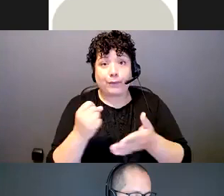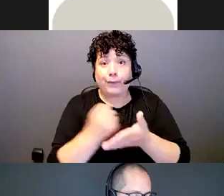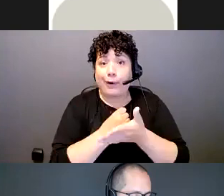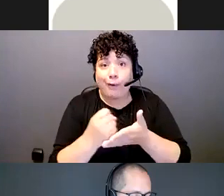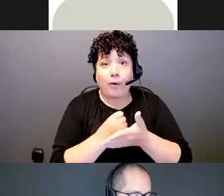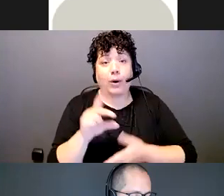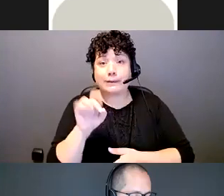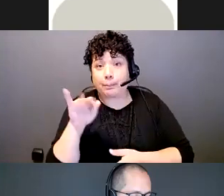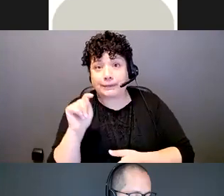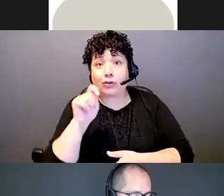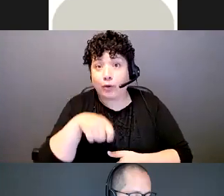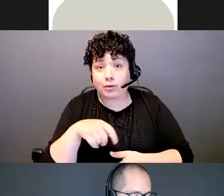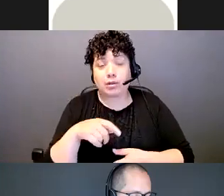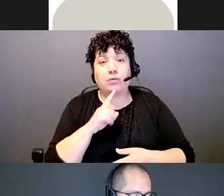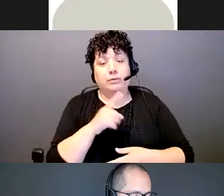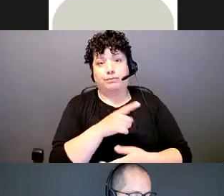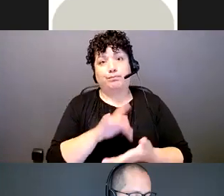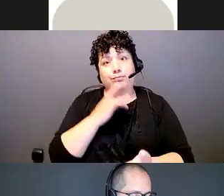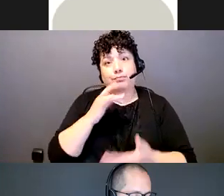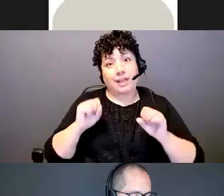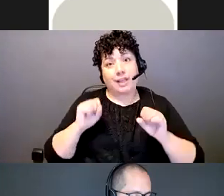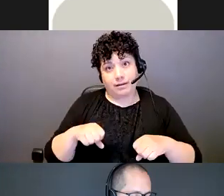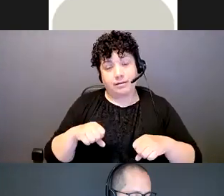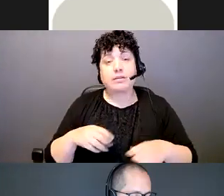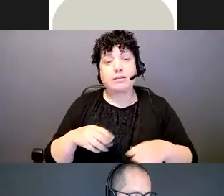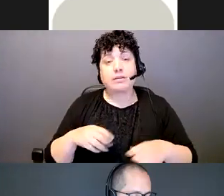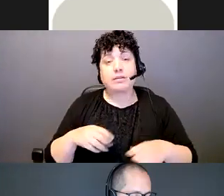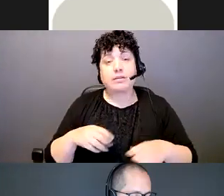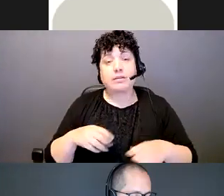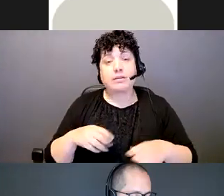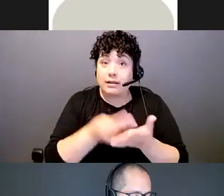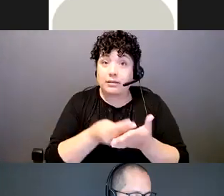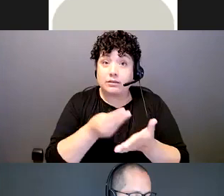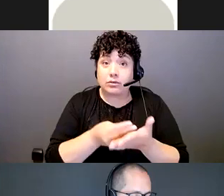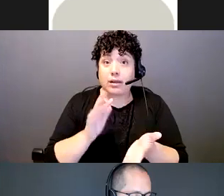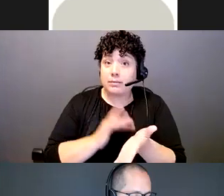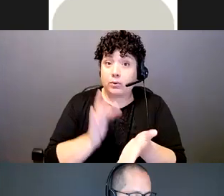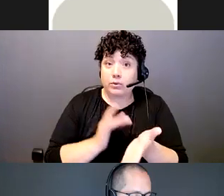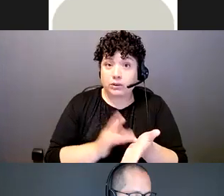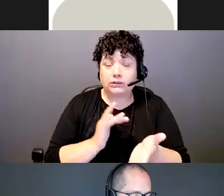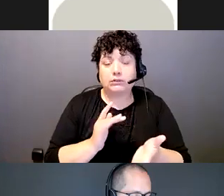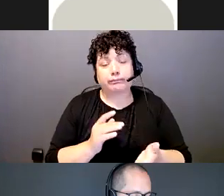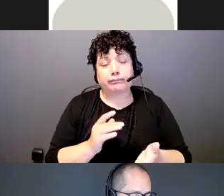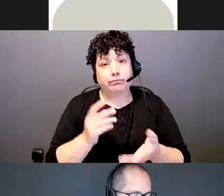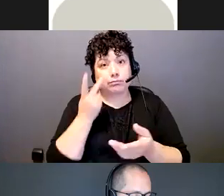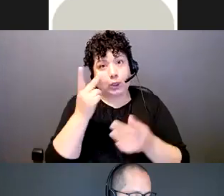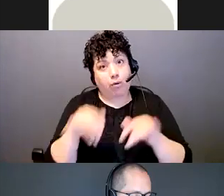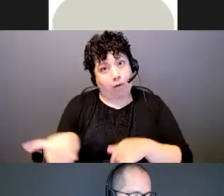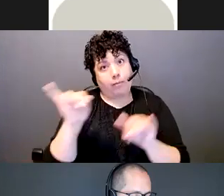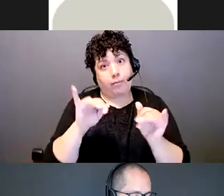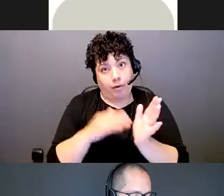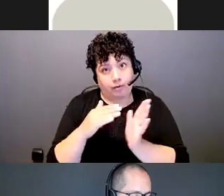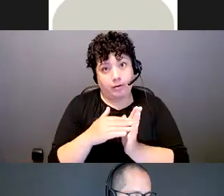So again, often financial exploitation is fairly common, misusing power of attorney